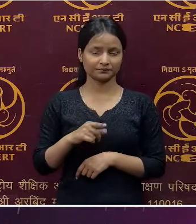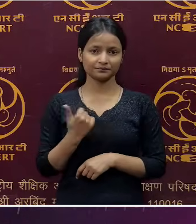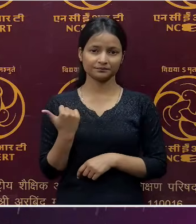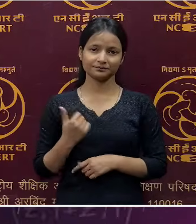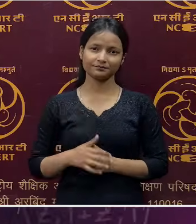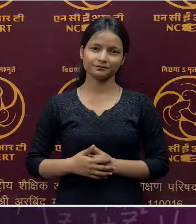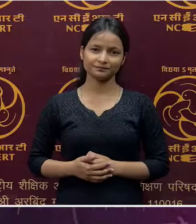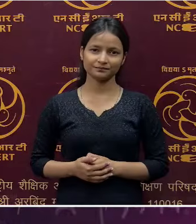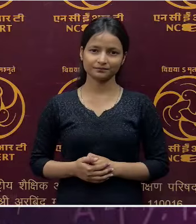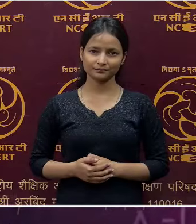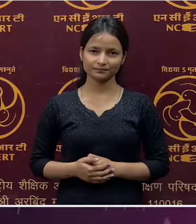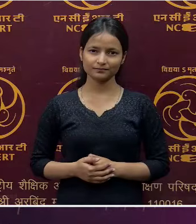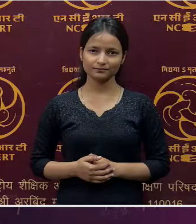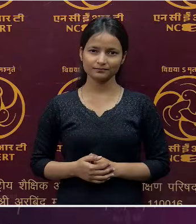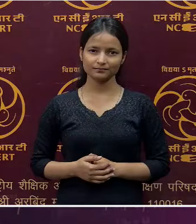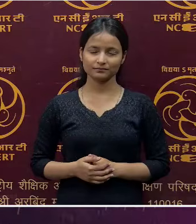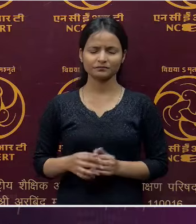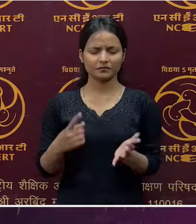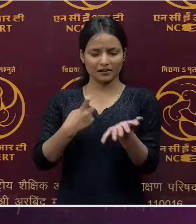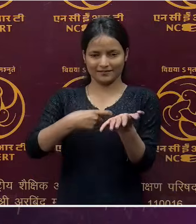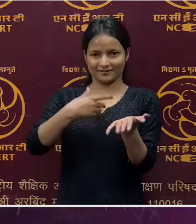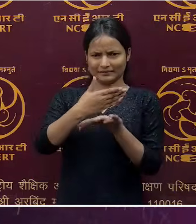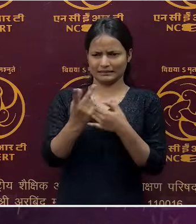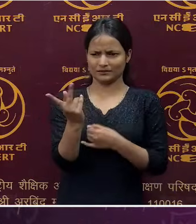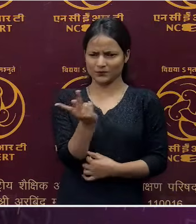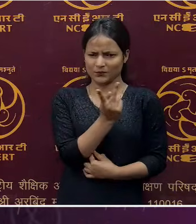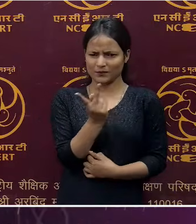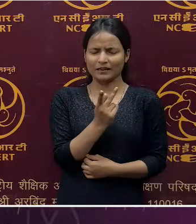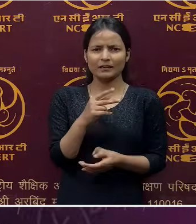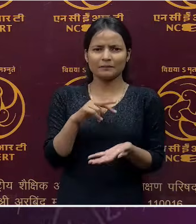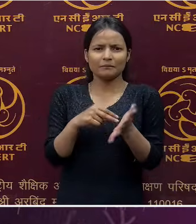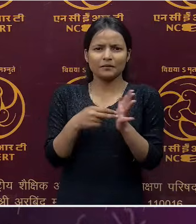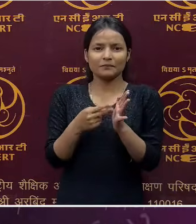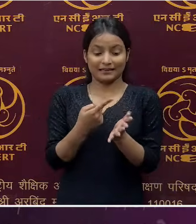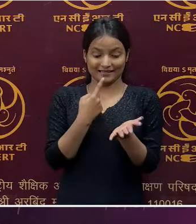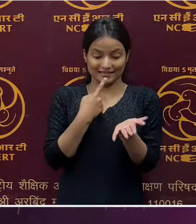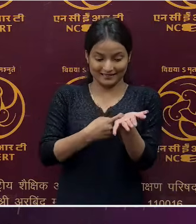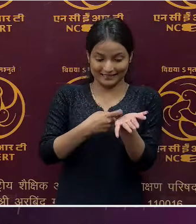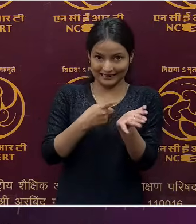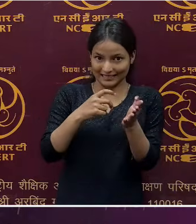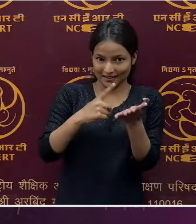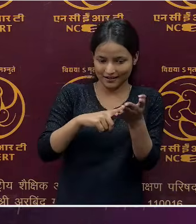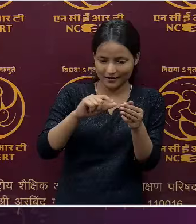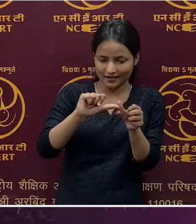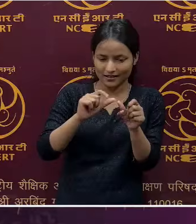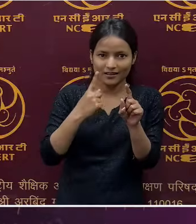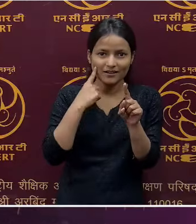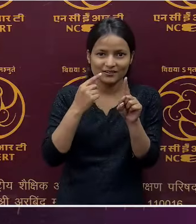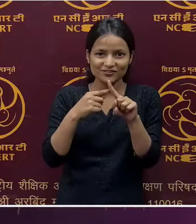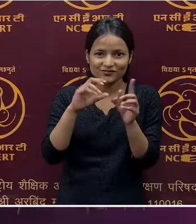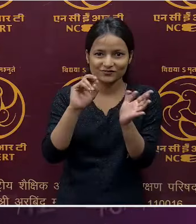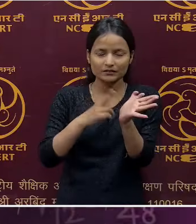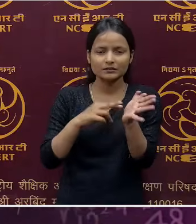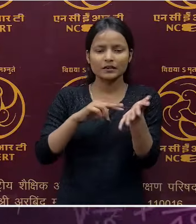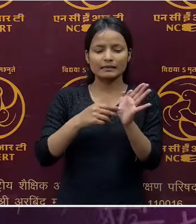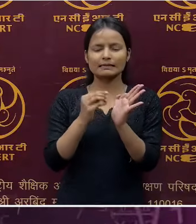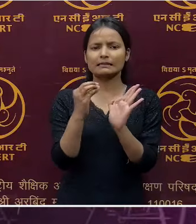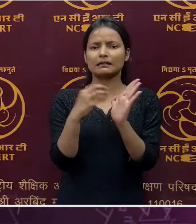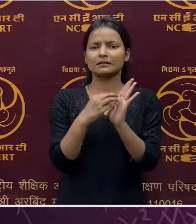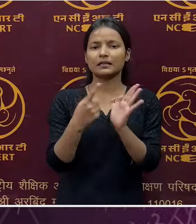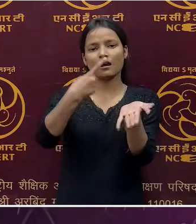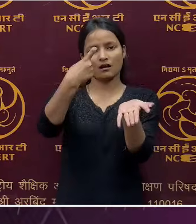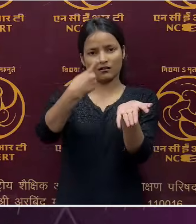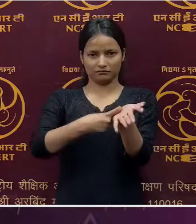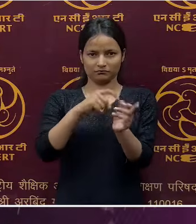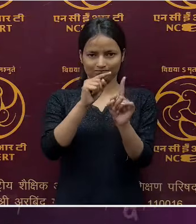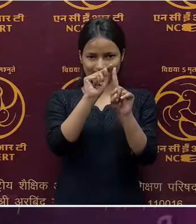relation? So a relation R, we are introducing relation as R, is the subset of the Cartesian product